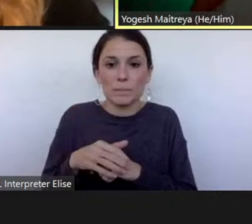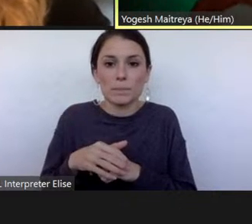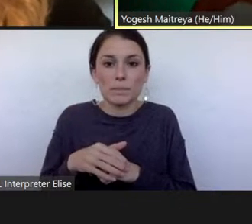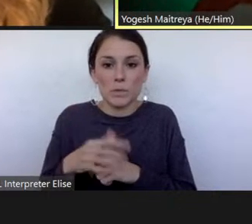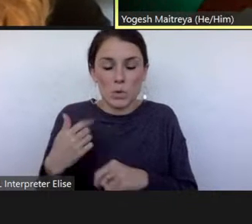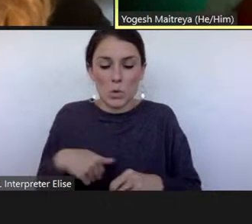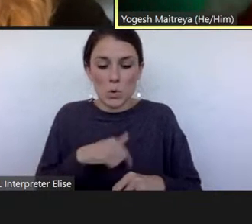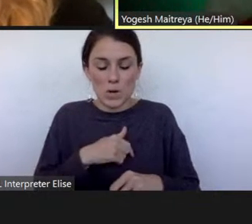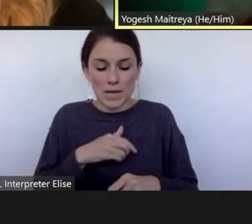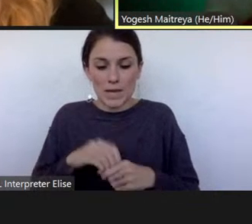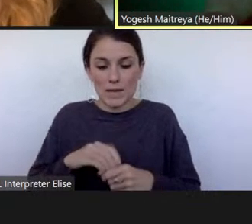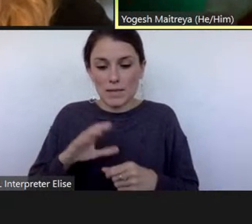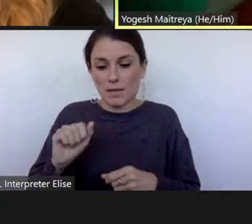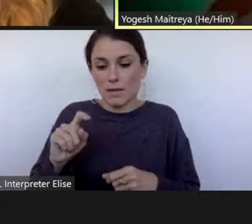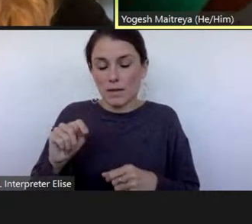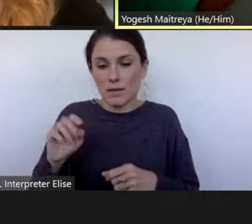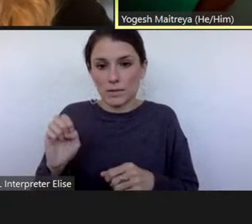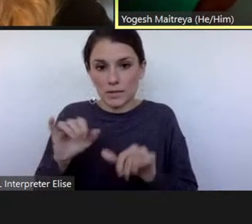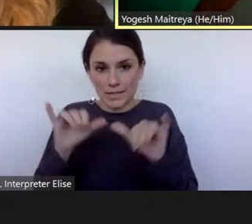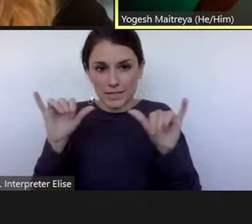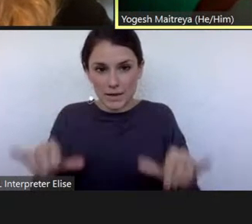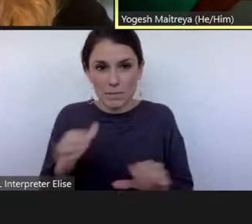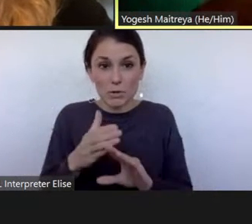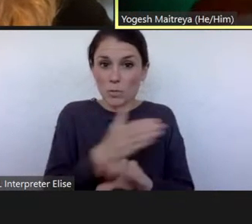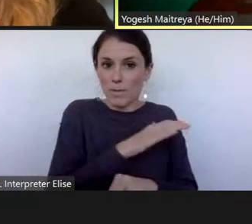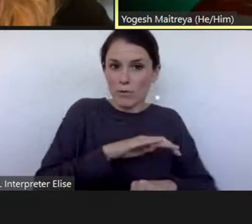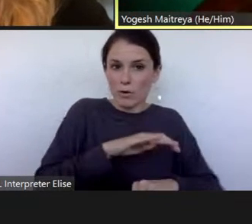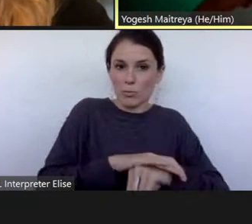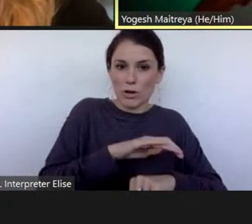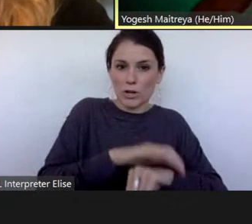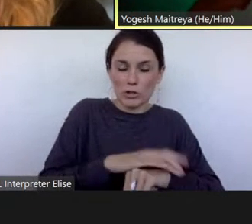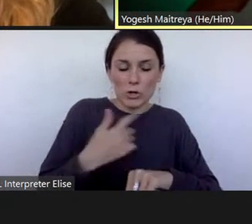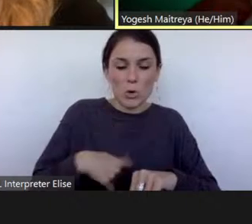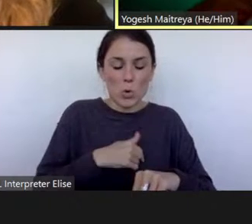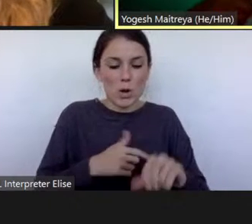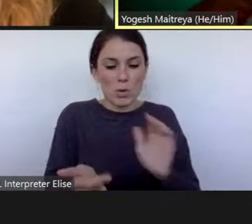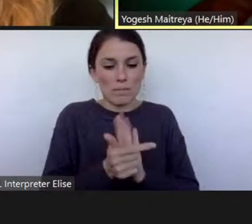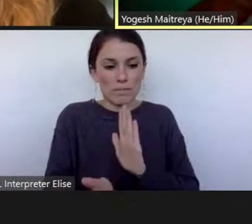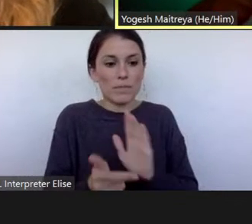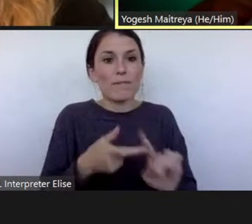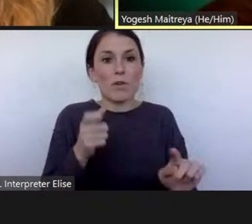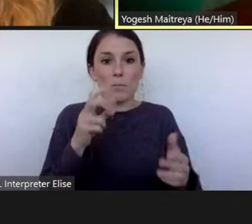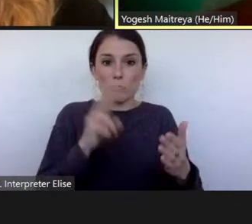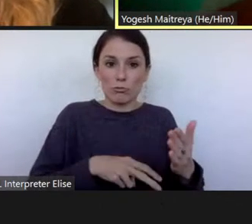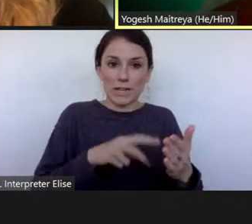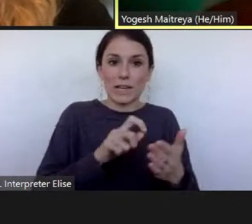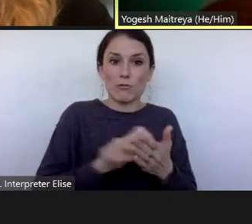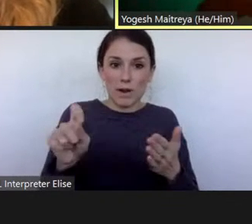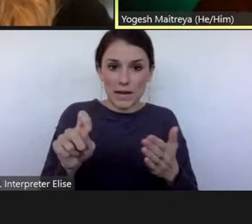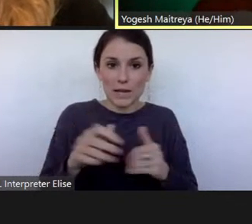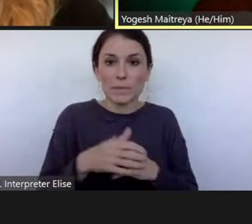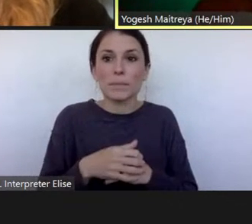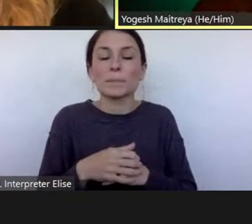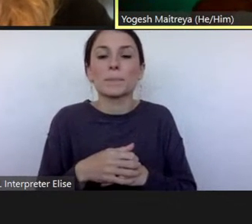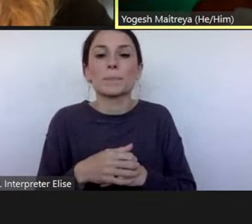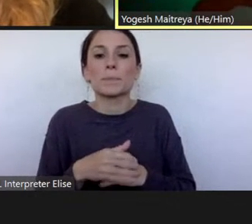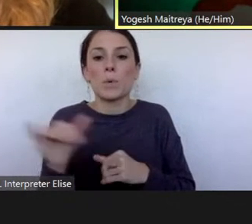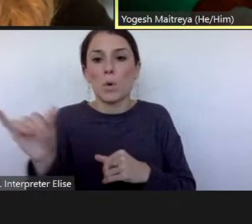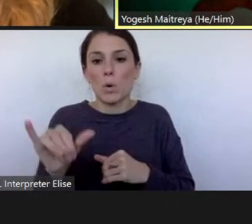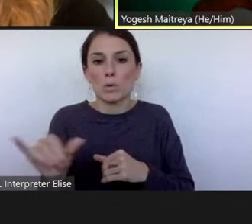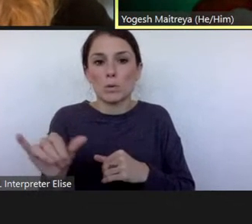we in the caste system before British, we were prohibited from reading and writing, and